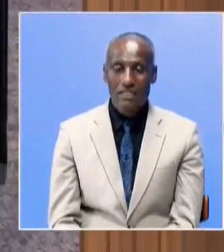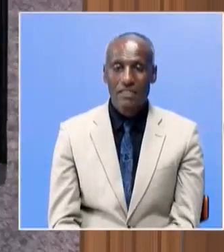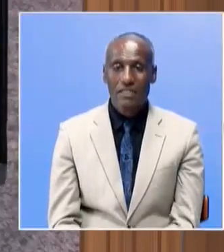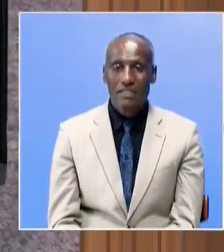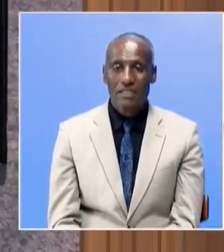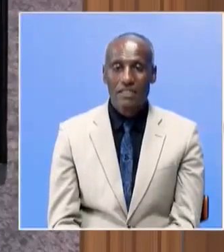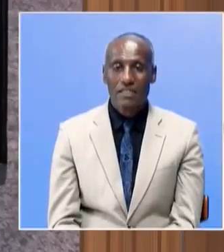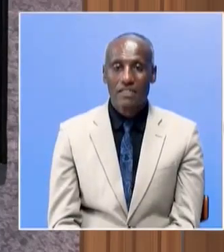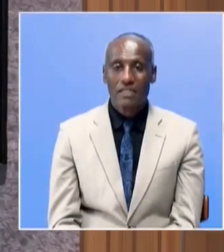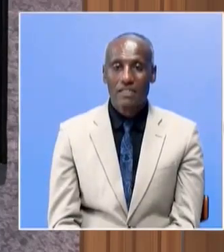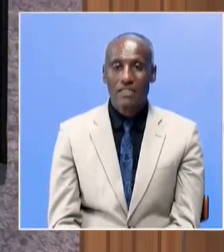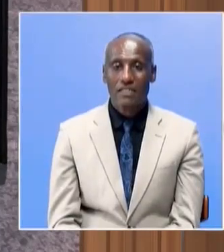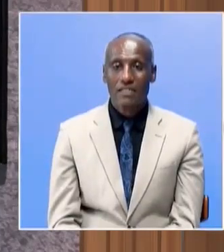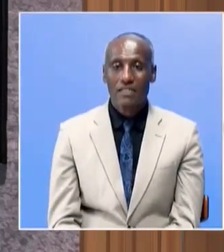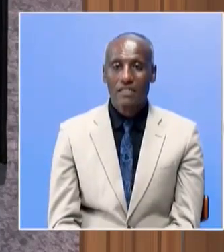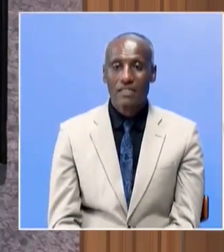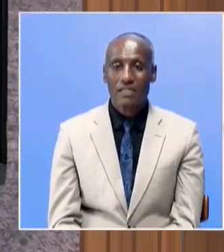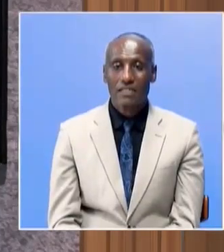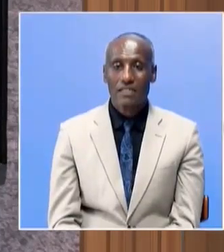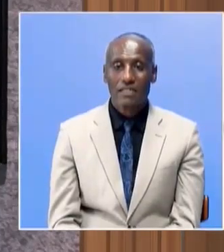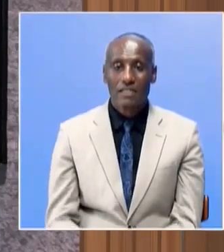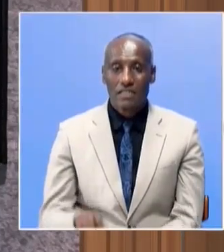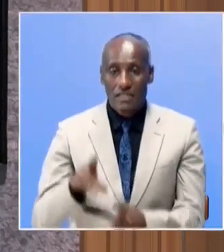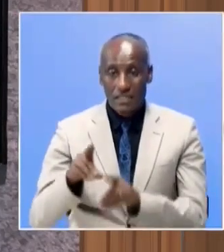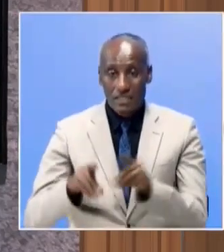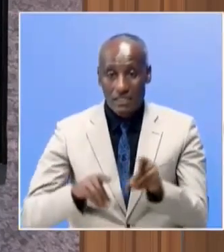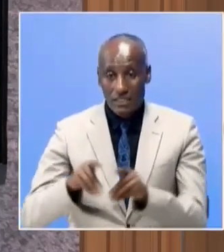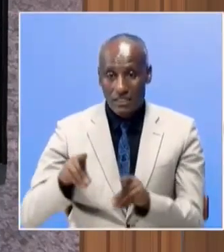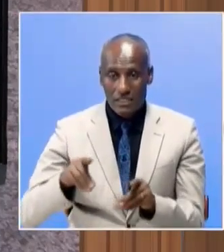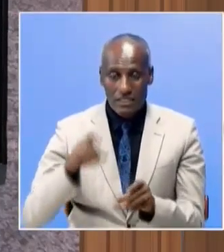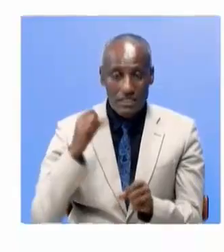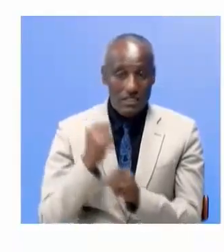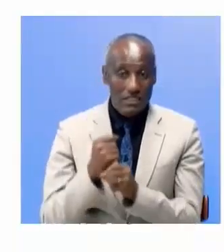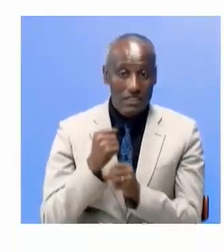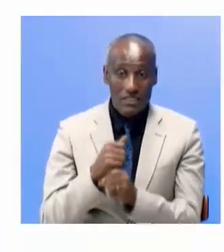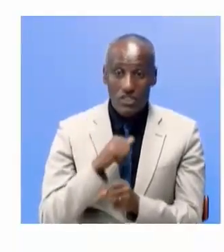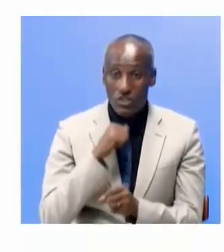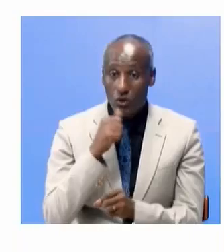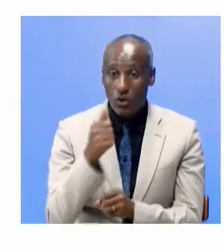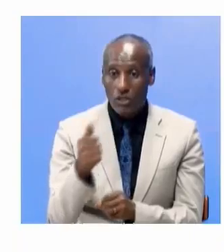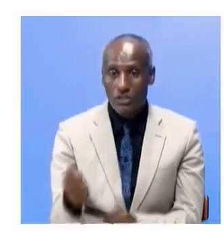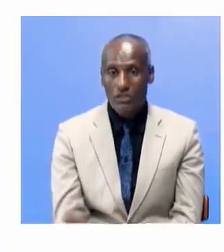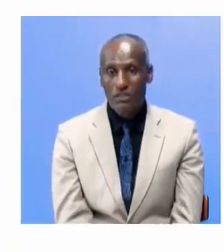plus, yes, didn't plus didn't.